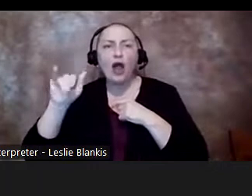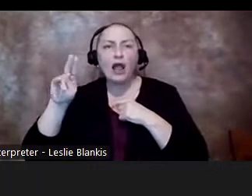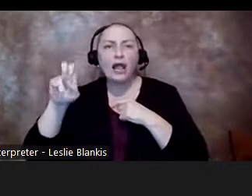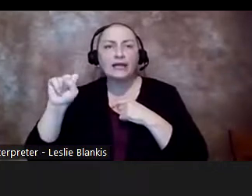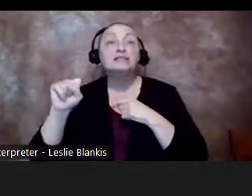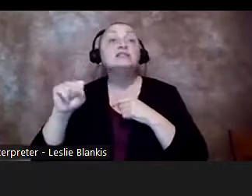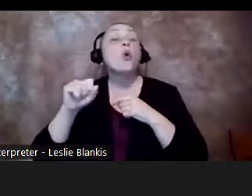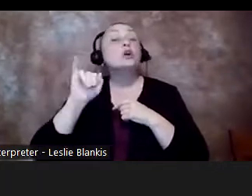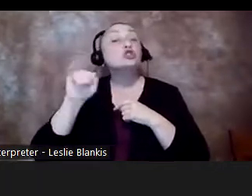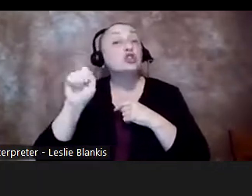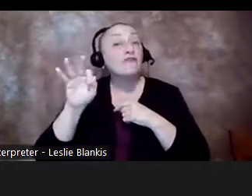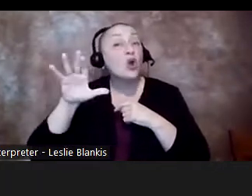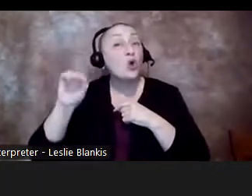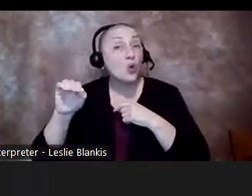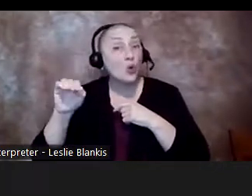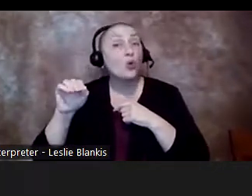Response. So yay.